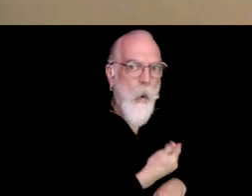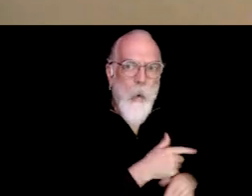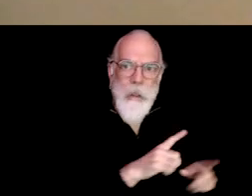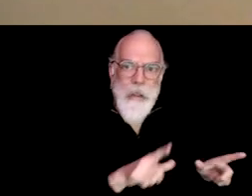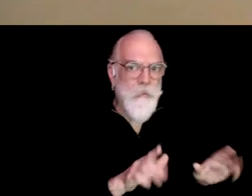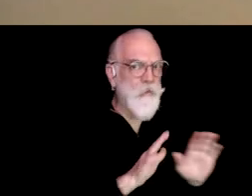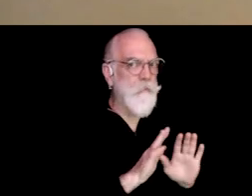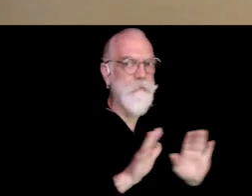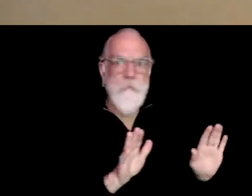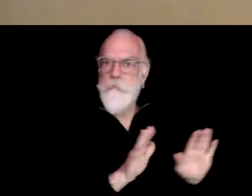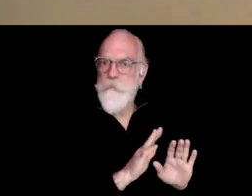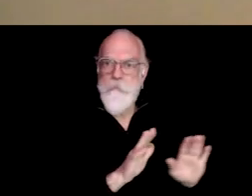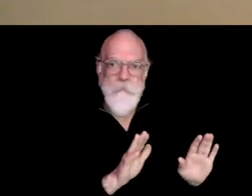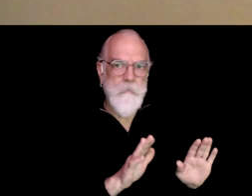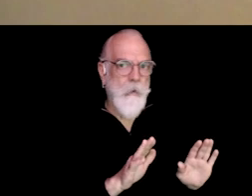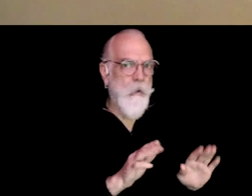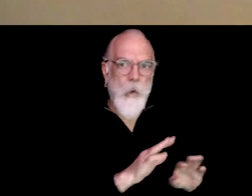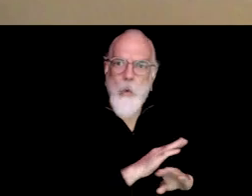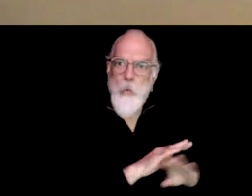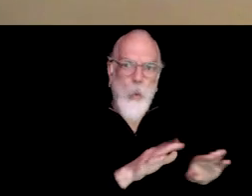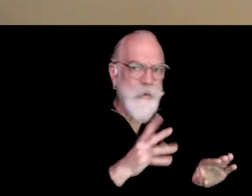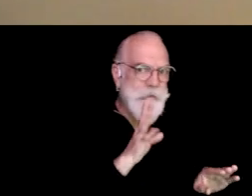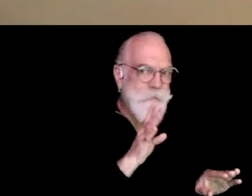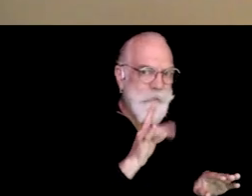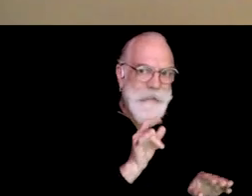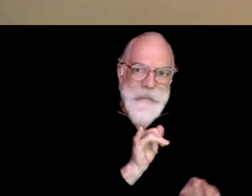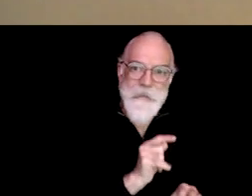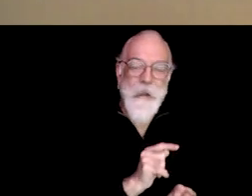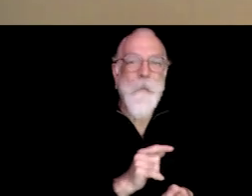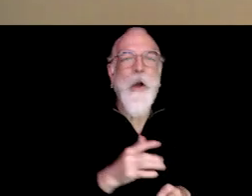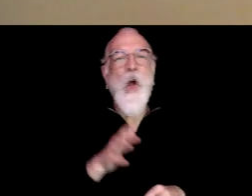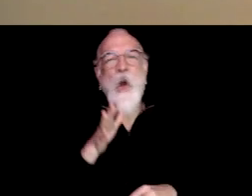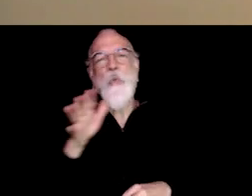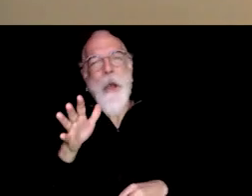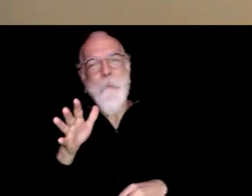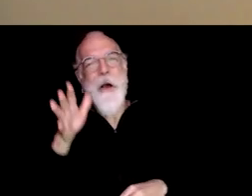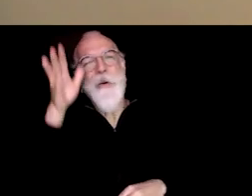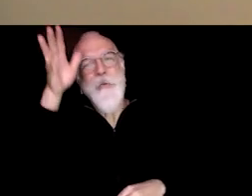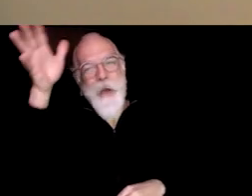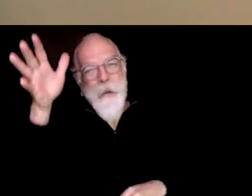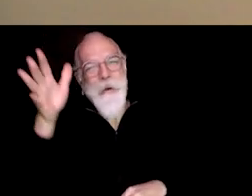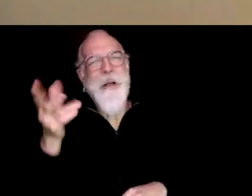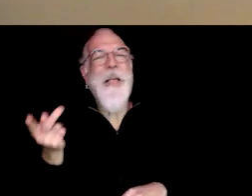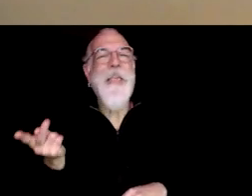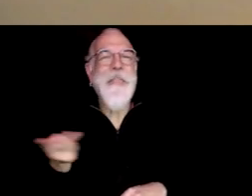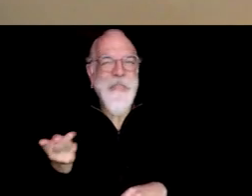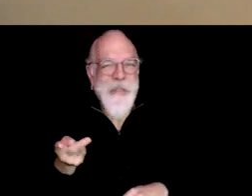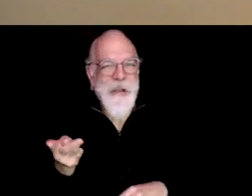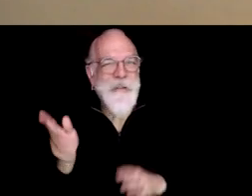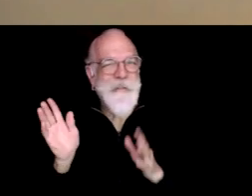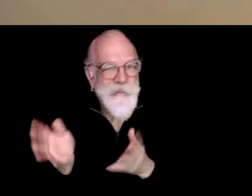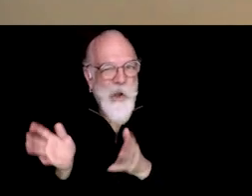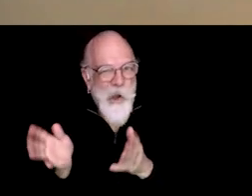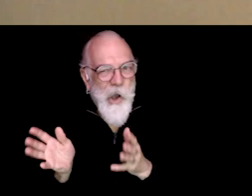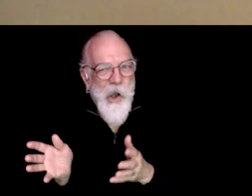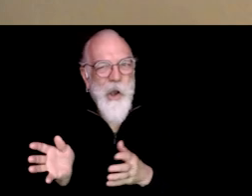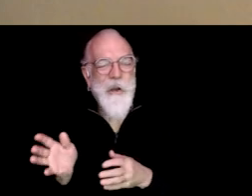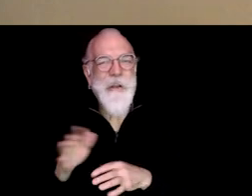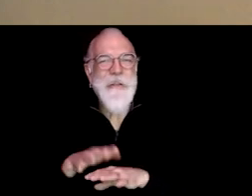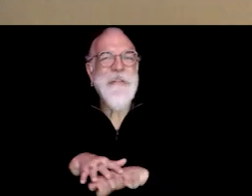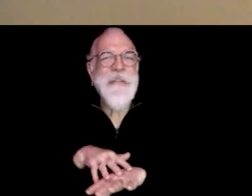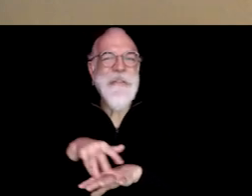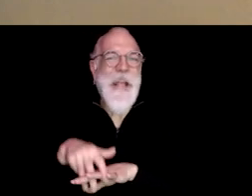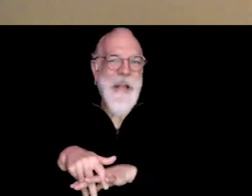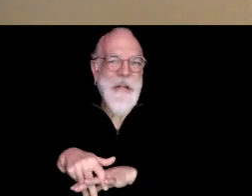own language. But although my grandparents spoke it at home. And when I was